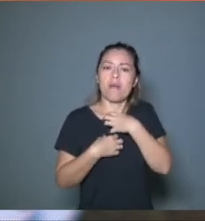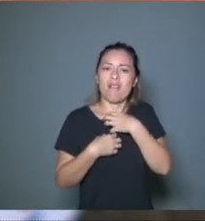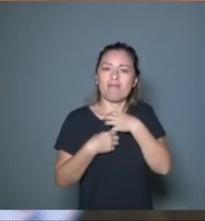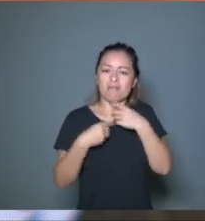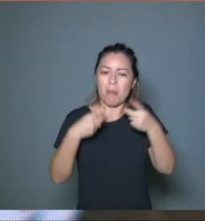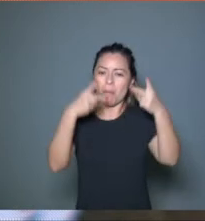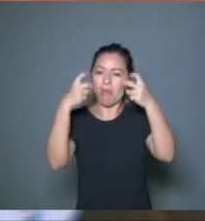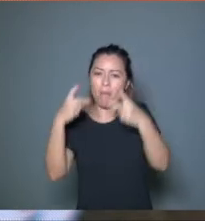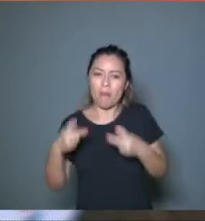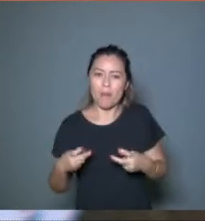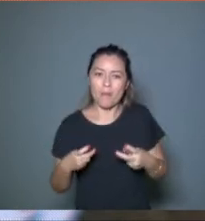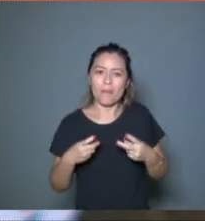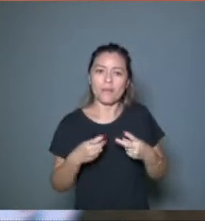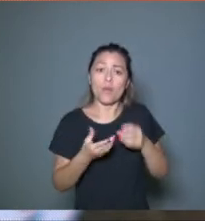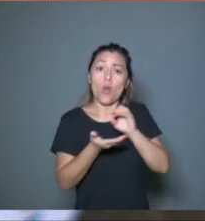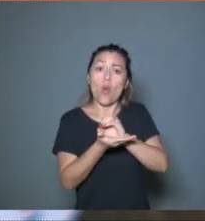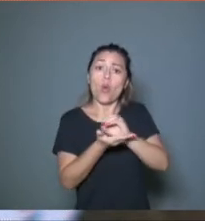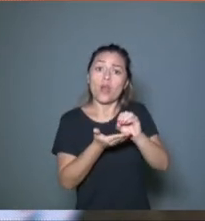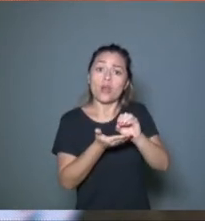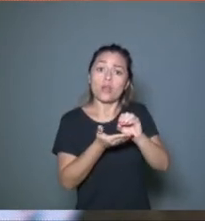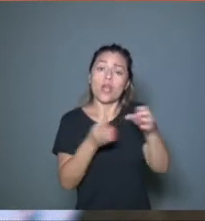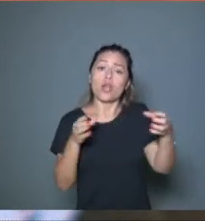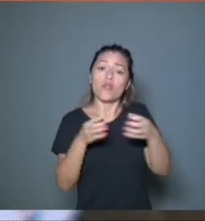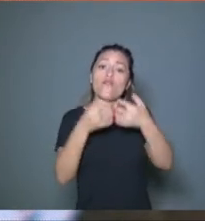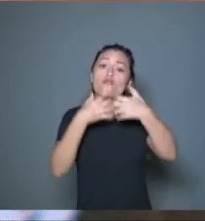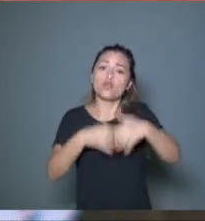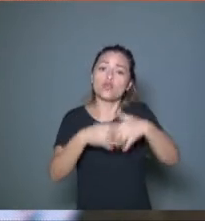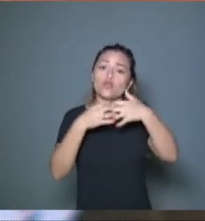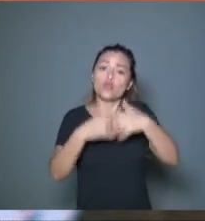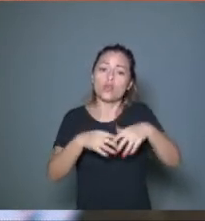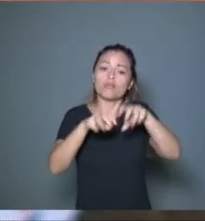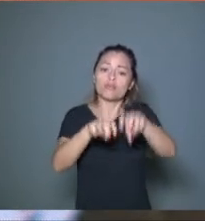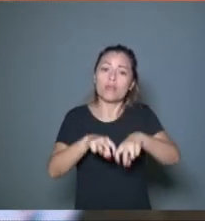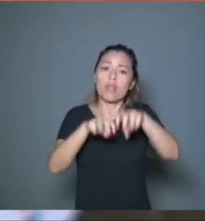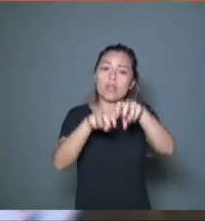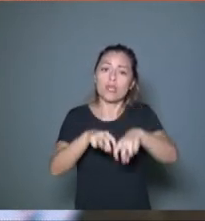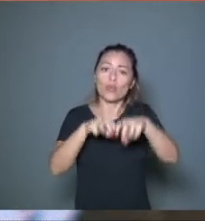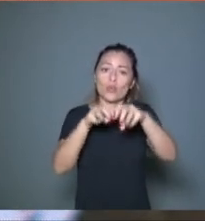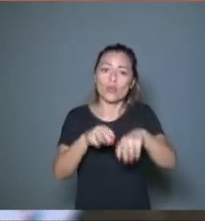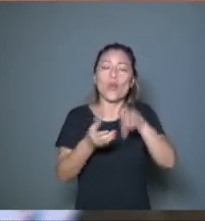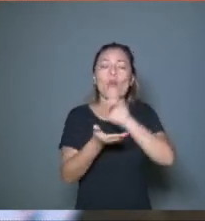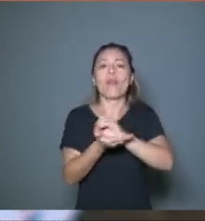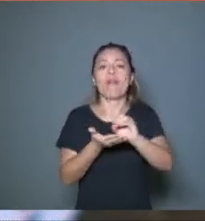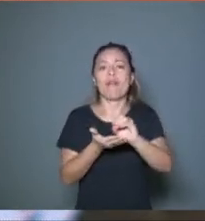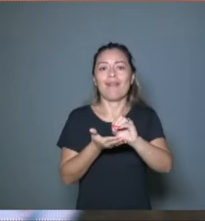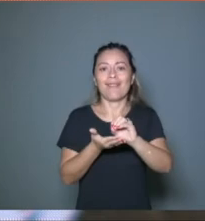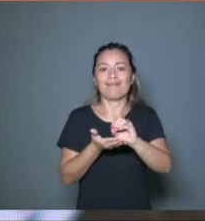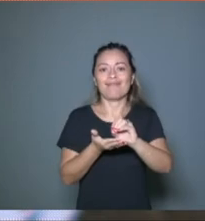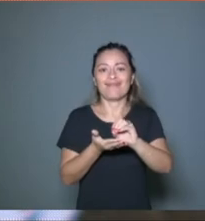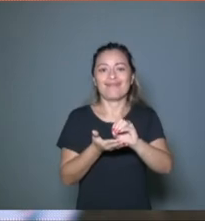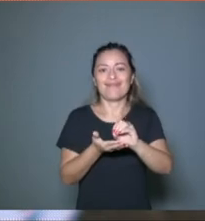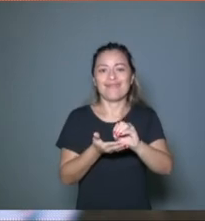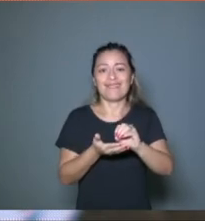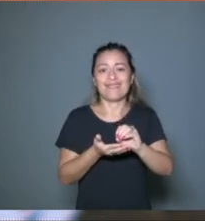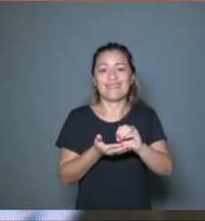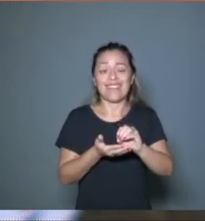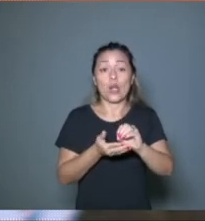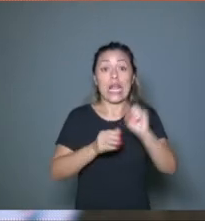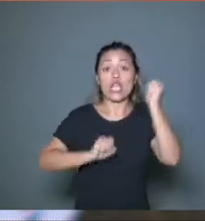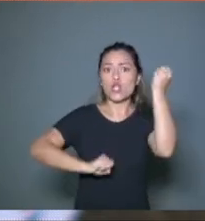So organic fertilizers work for organic agriculture, and that's a market